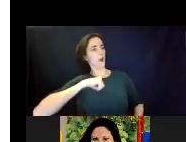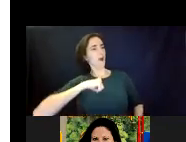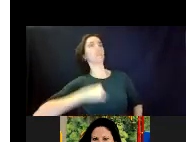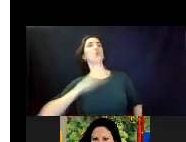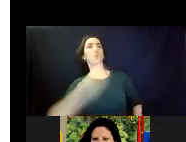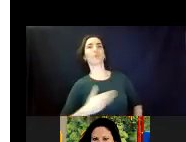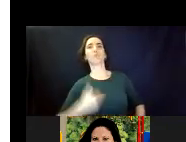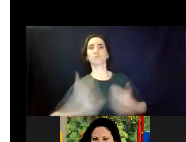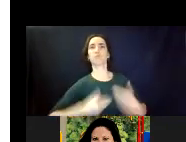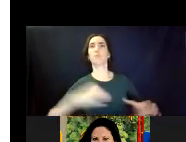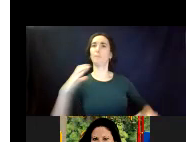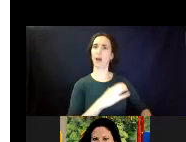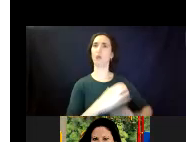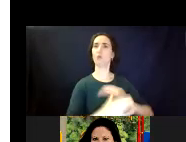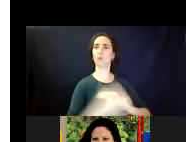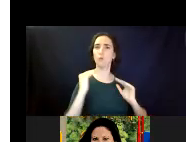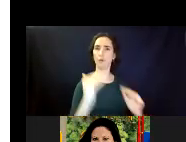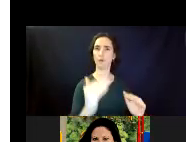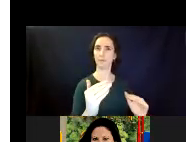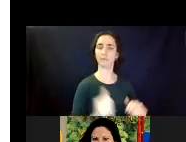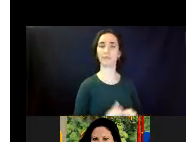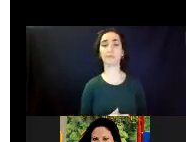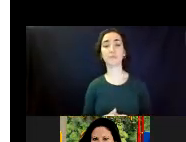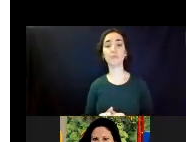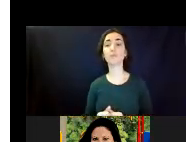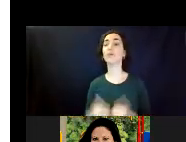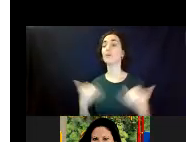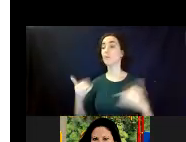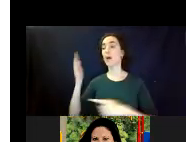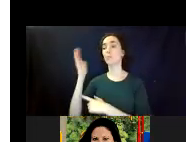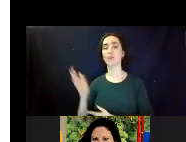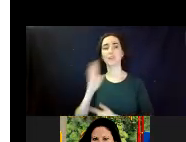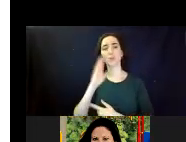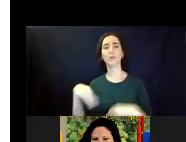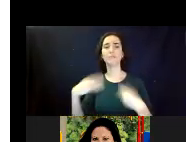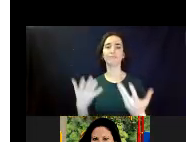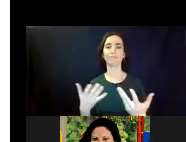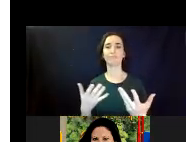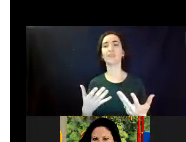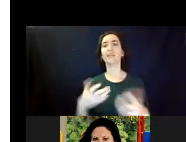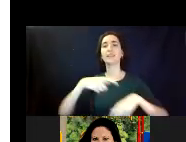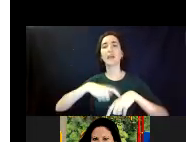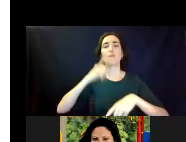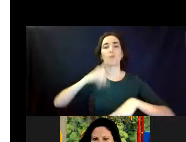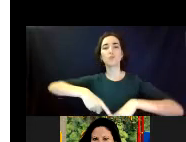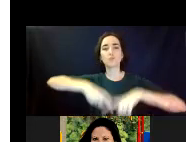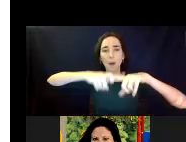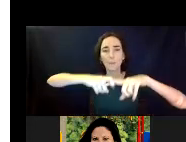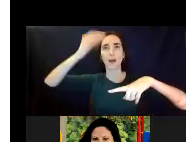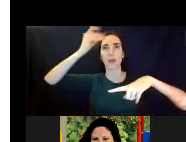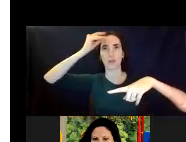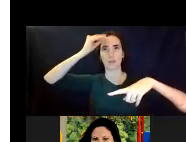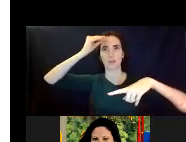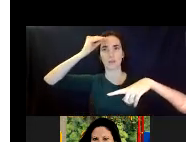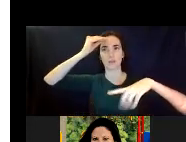Throughout the presentation, I will be providing you with what I'm calling a moment to stop and think. I want you to take the time to